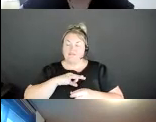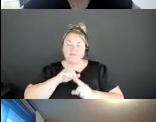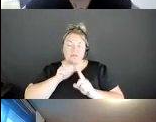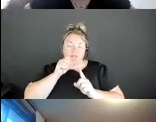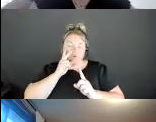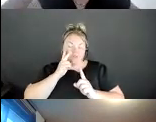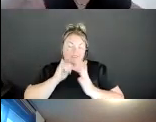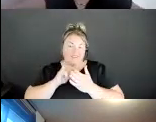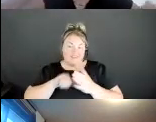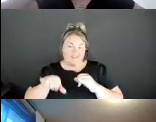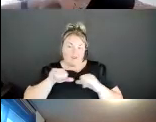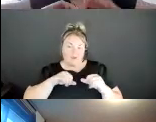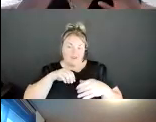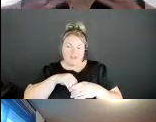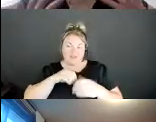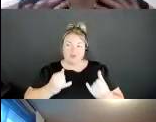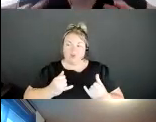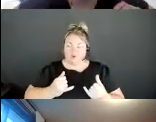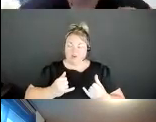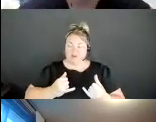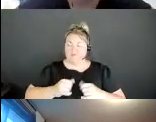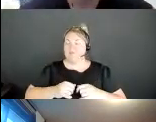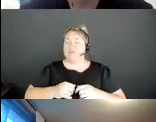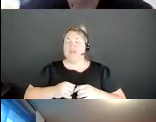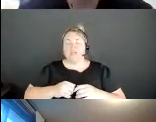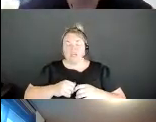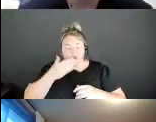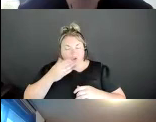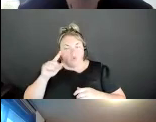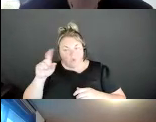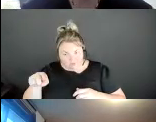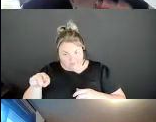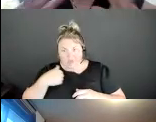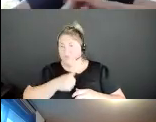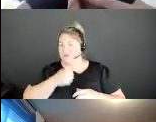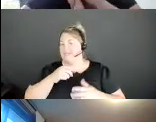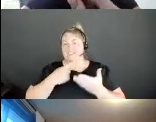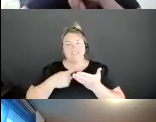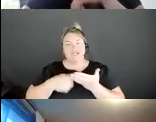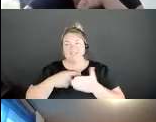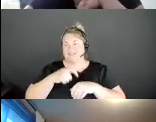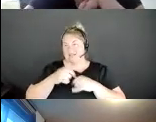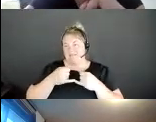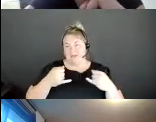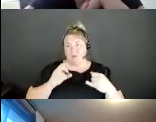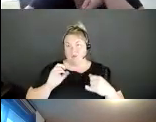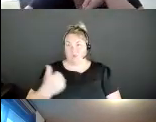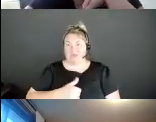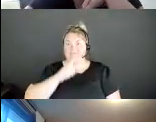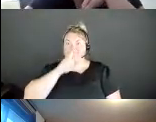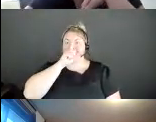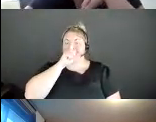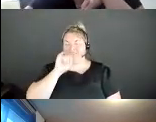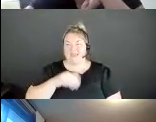is a great question. And we didn't talk timeline today, so omitted that piece of information that's pretty